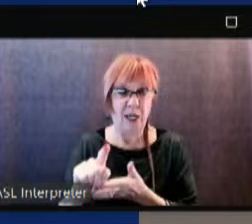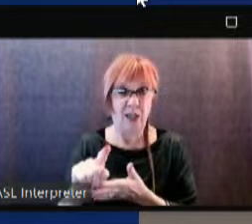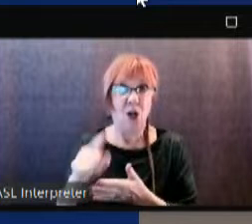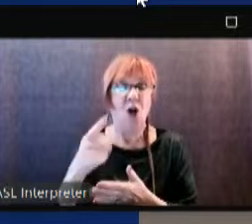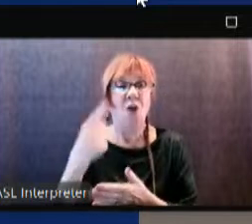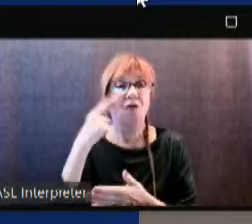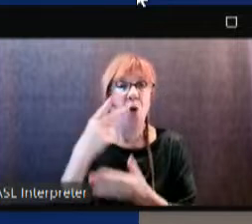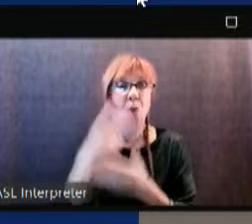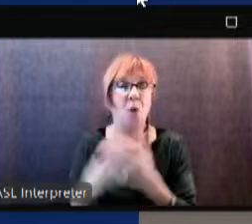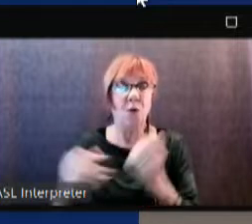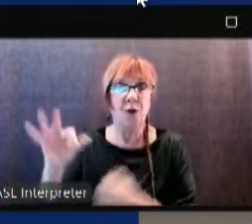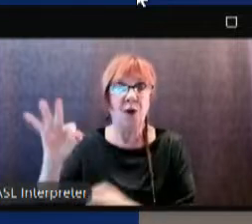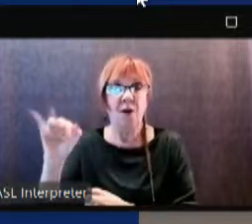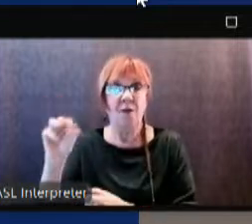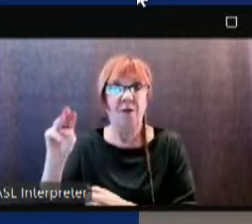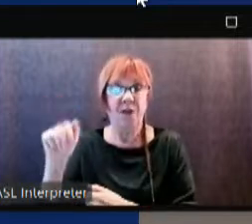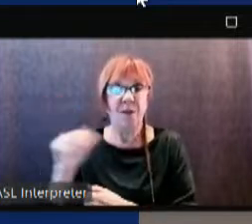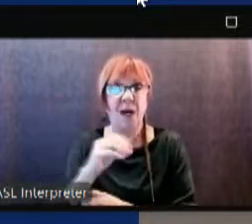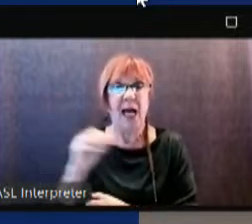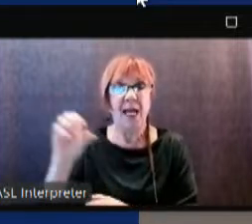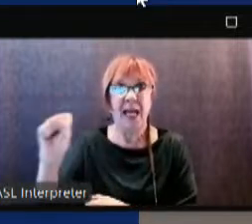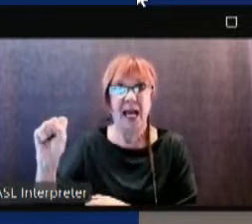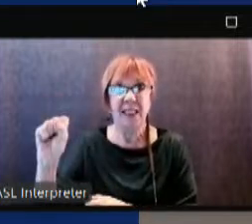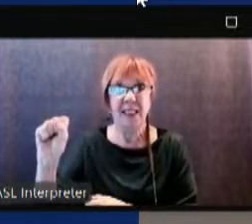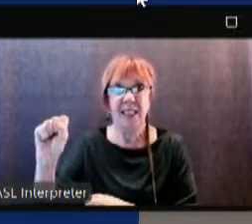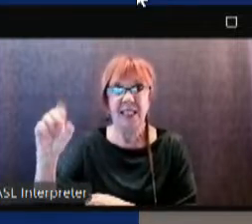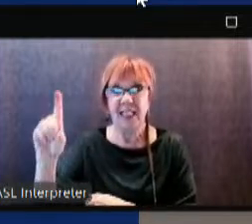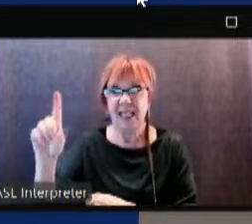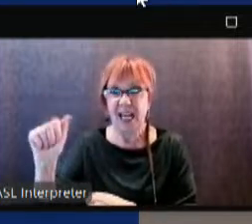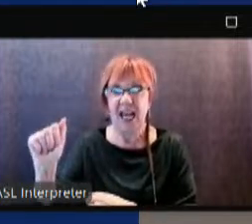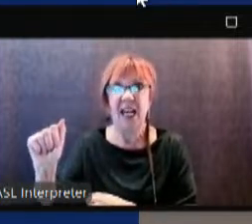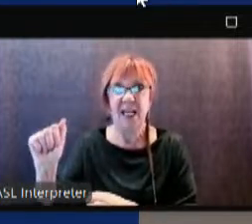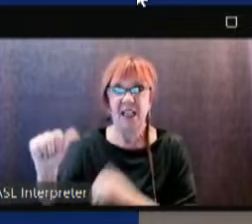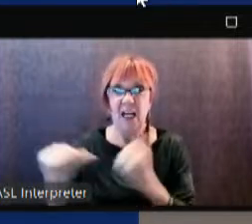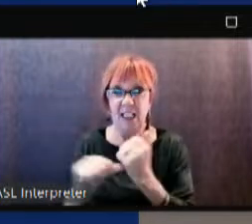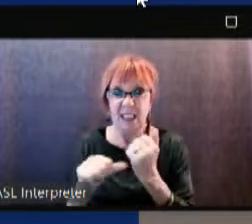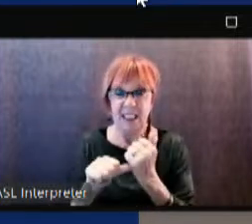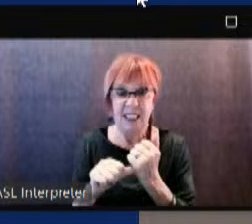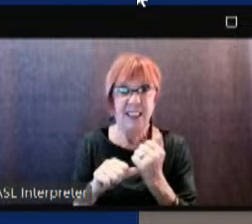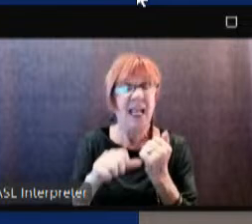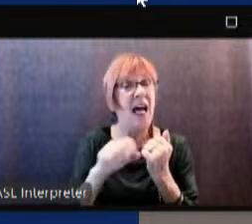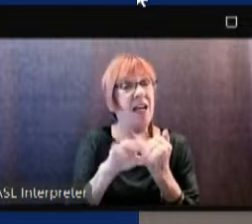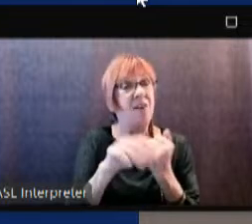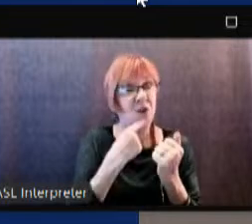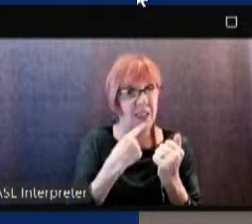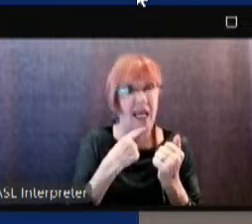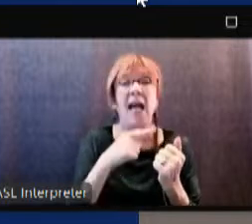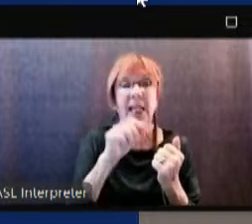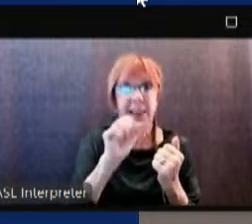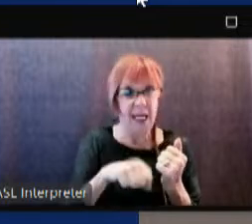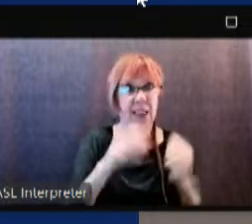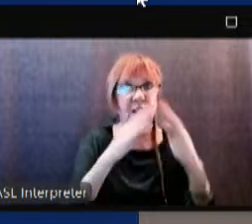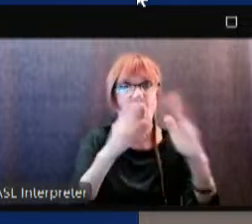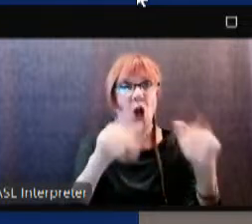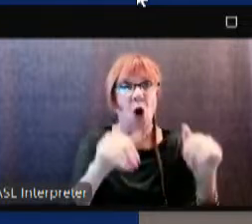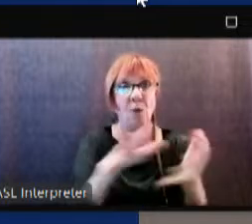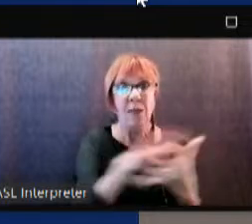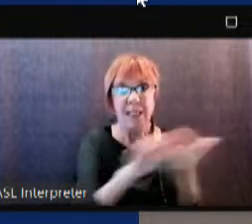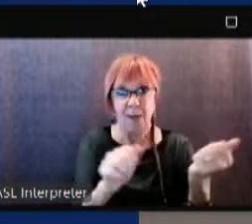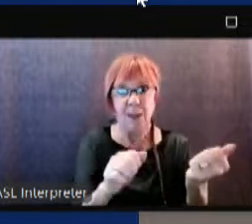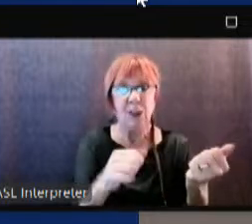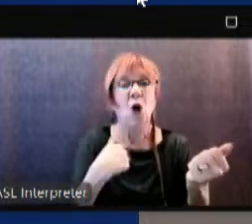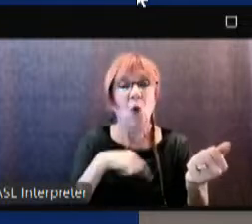assistance. And if you indicate that there was damage to your home, we'll reach out to you and schedule a time to do an inspection.